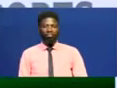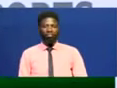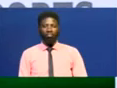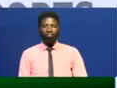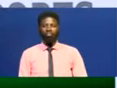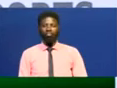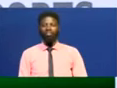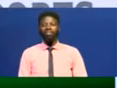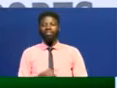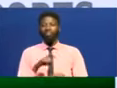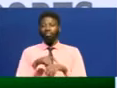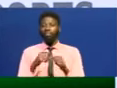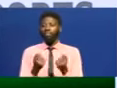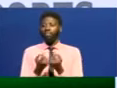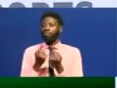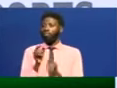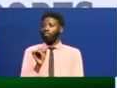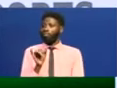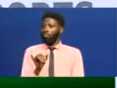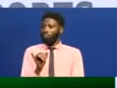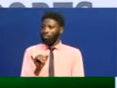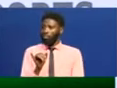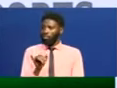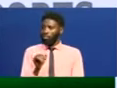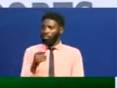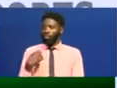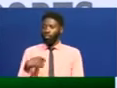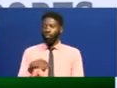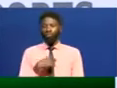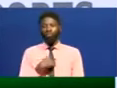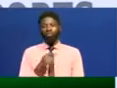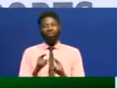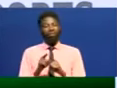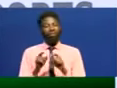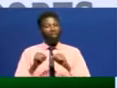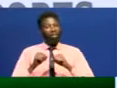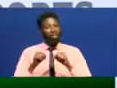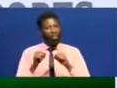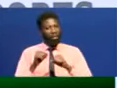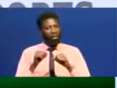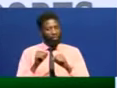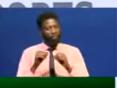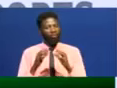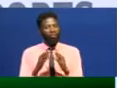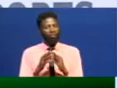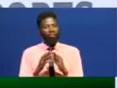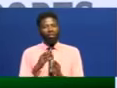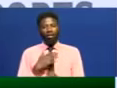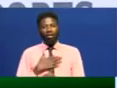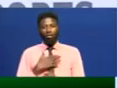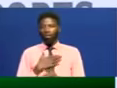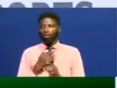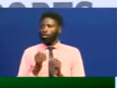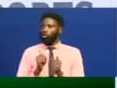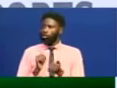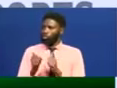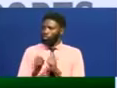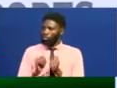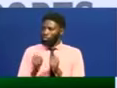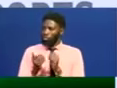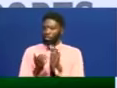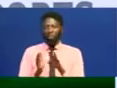But as we hold these events, we are happy to return our sports to live